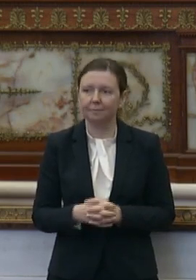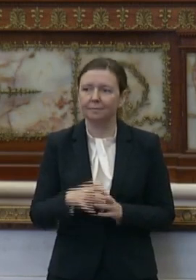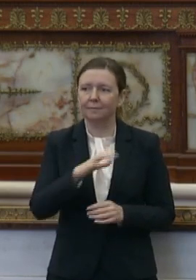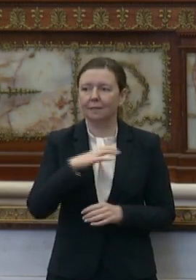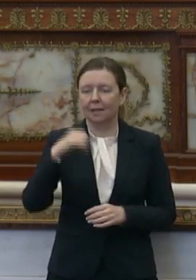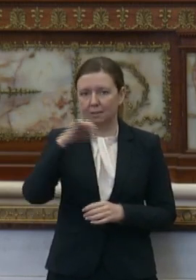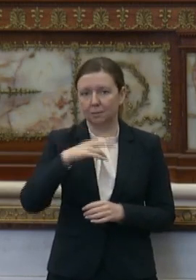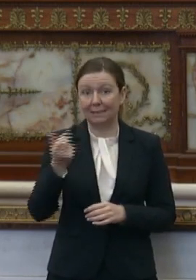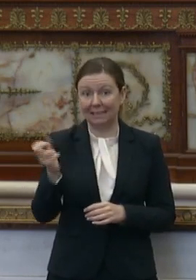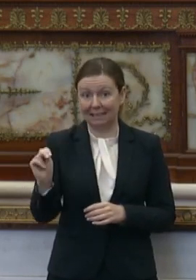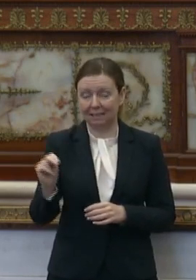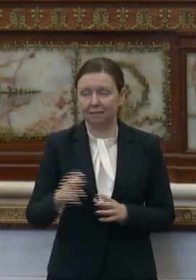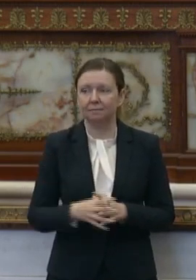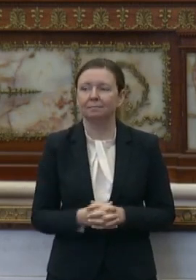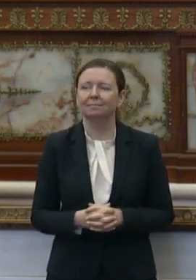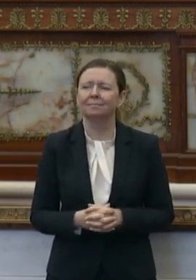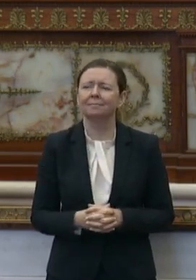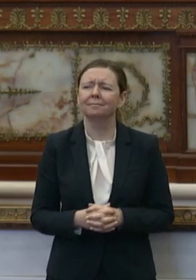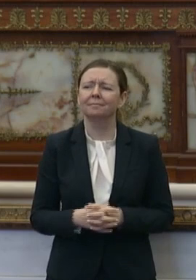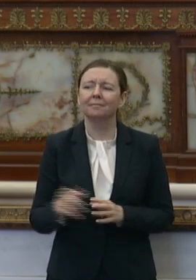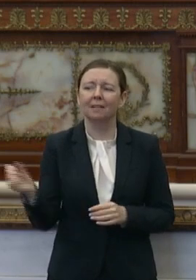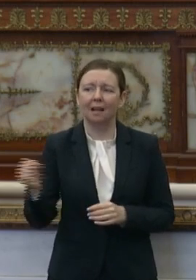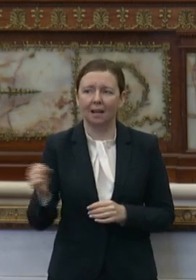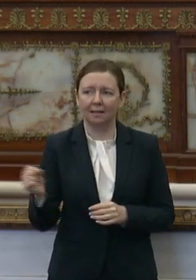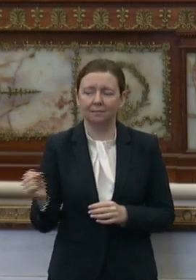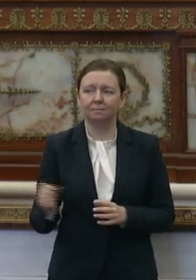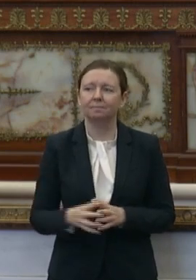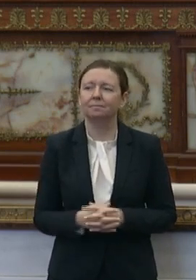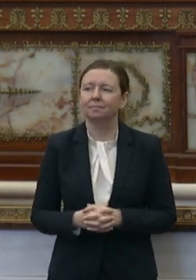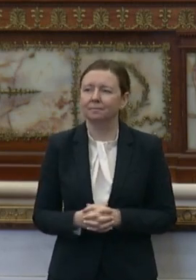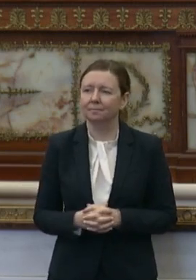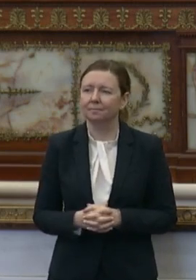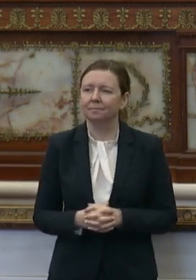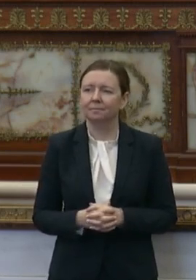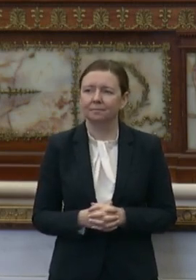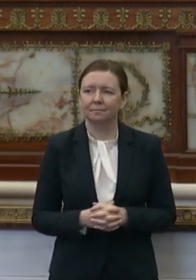Councilman Heenan? Councilman Heenan? Aye.